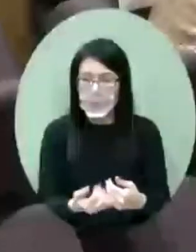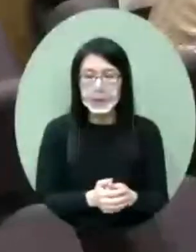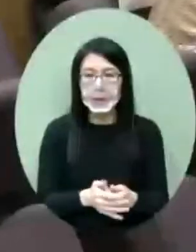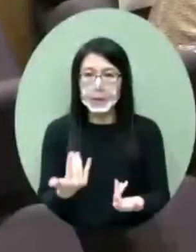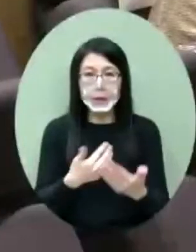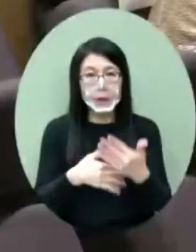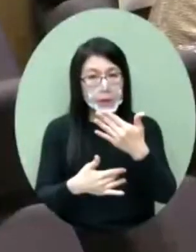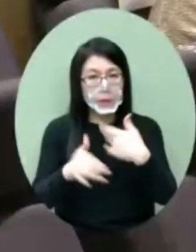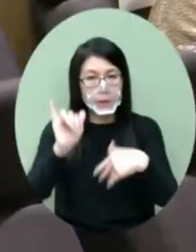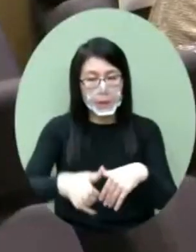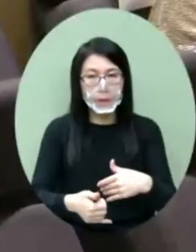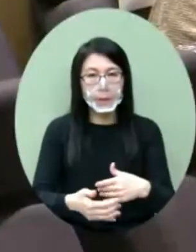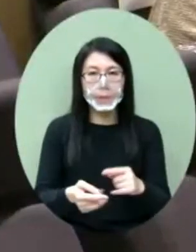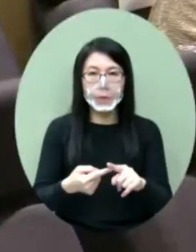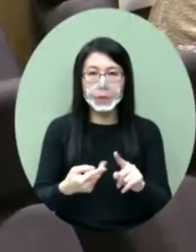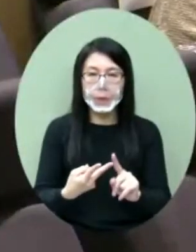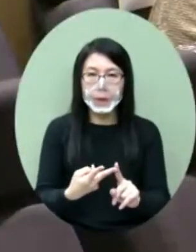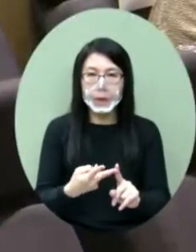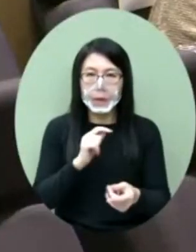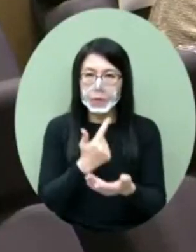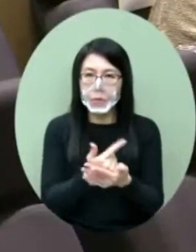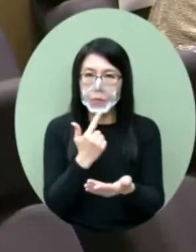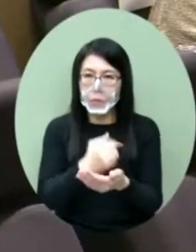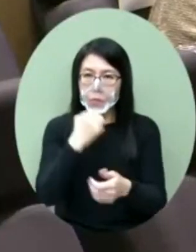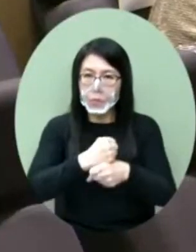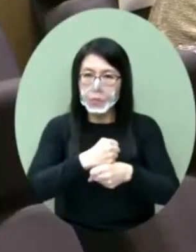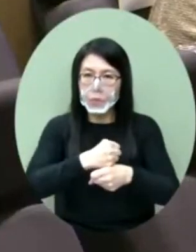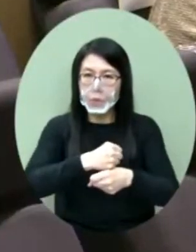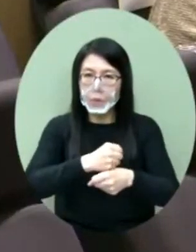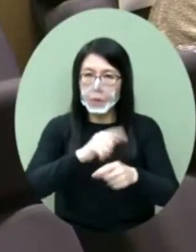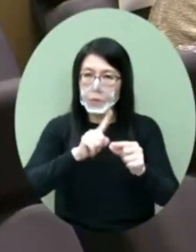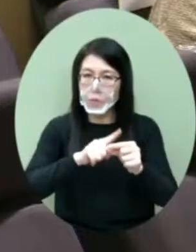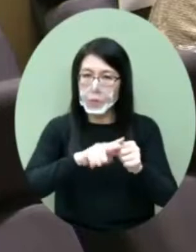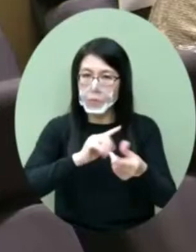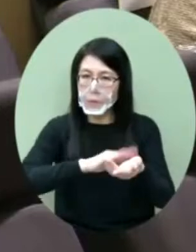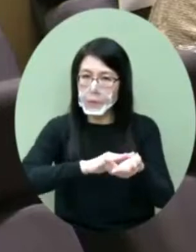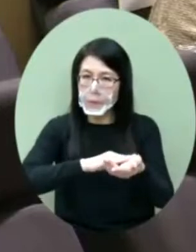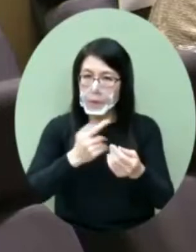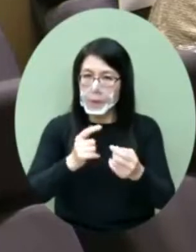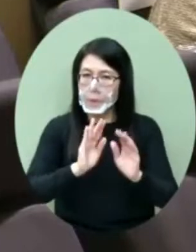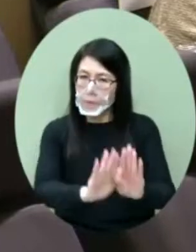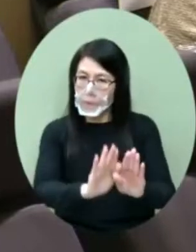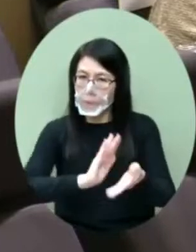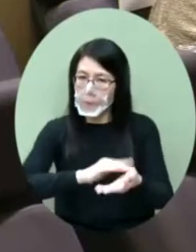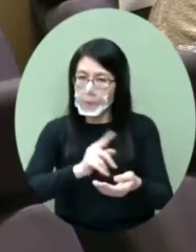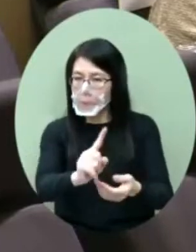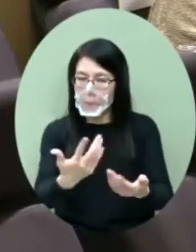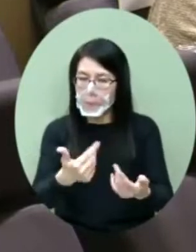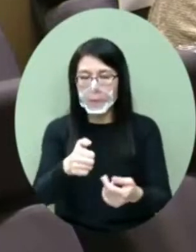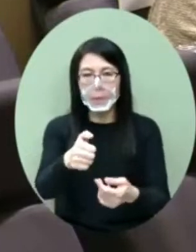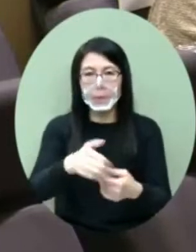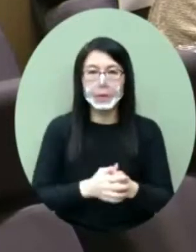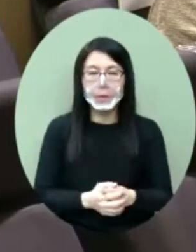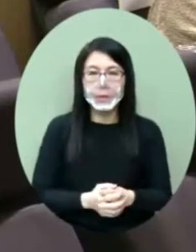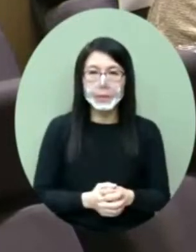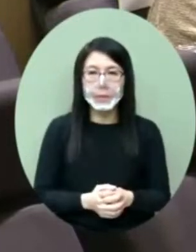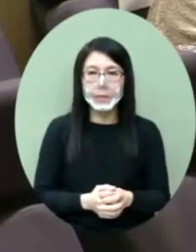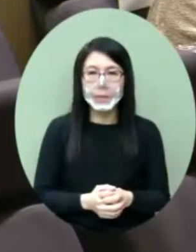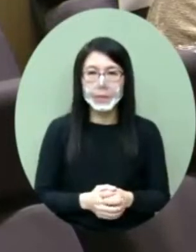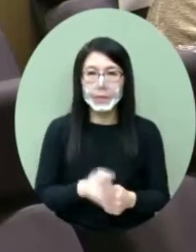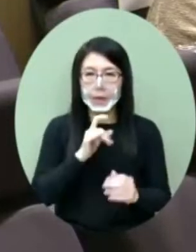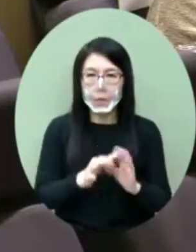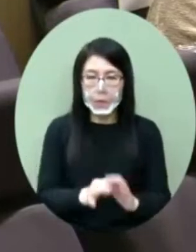Hong Kong to assist in the anti-epidemic efforts. When will they arrive, and what kind of work will they do?